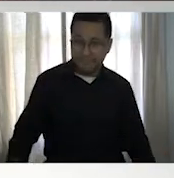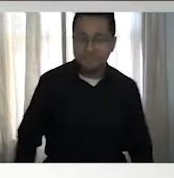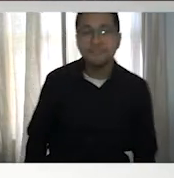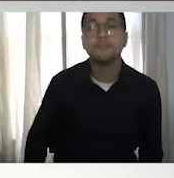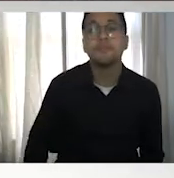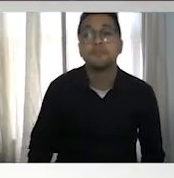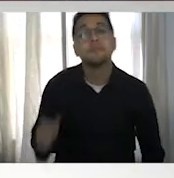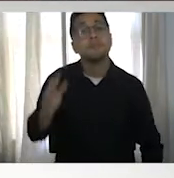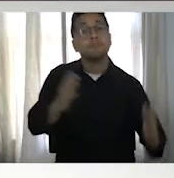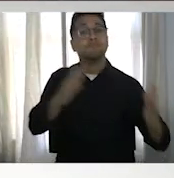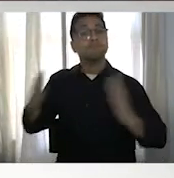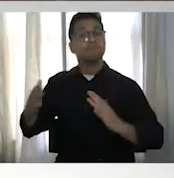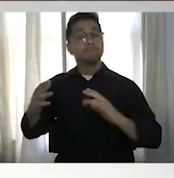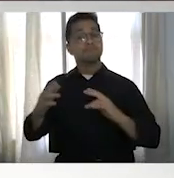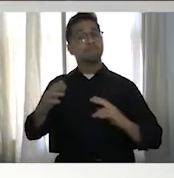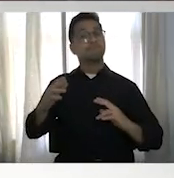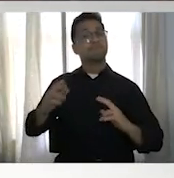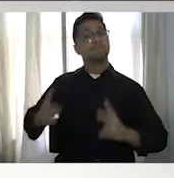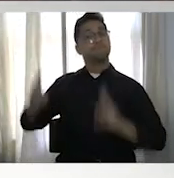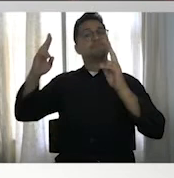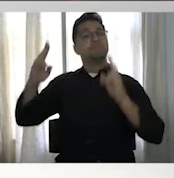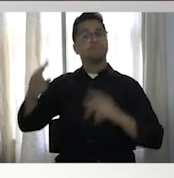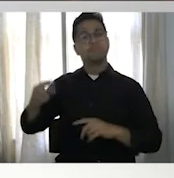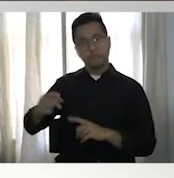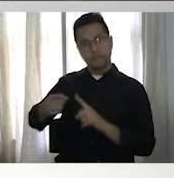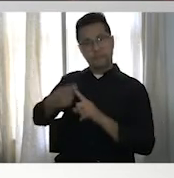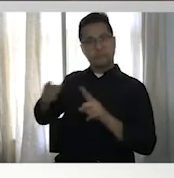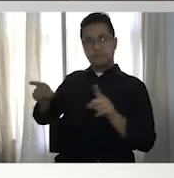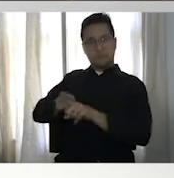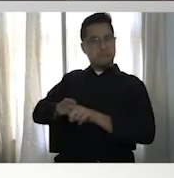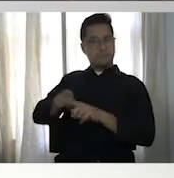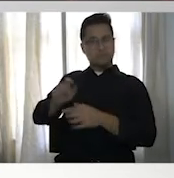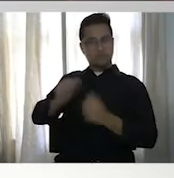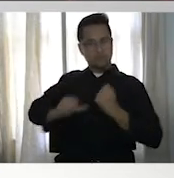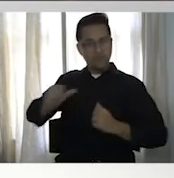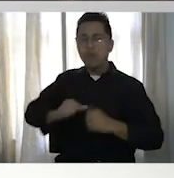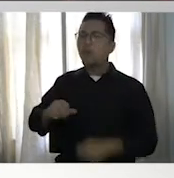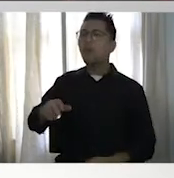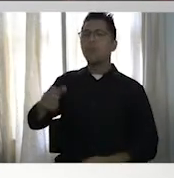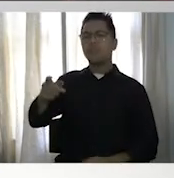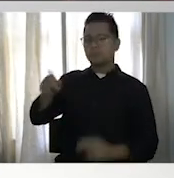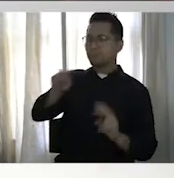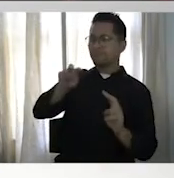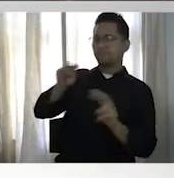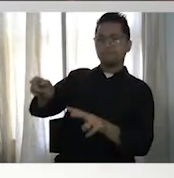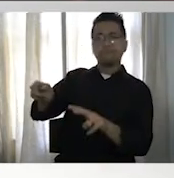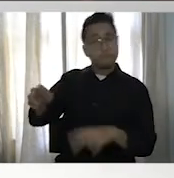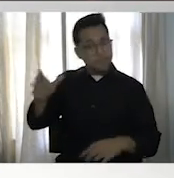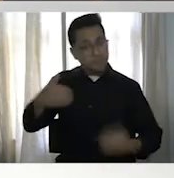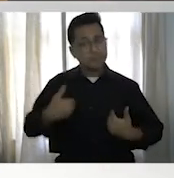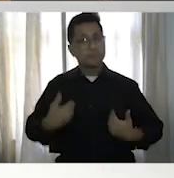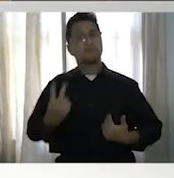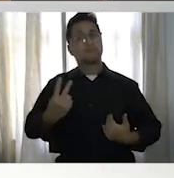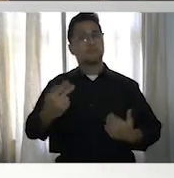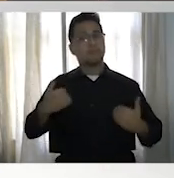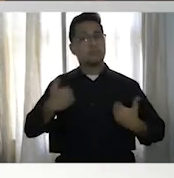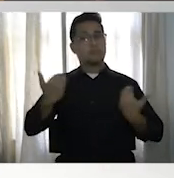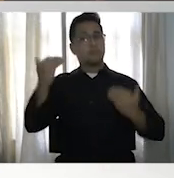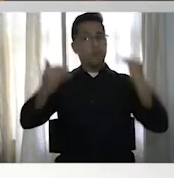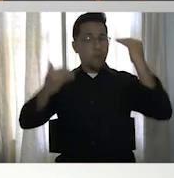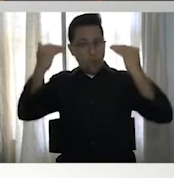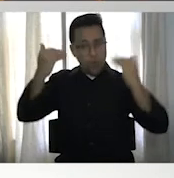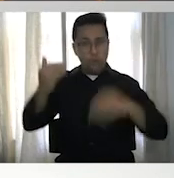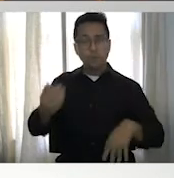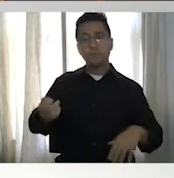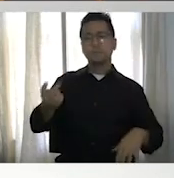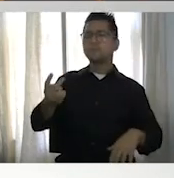So in this next one, another clipping from Love on the Spectrum, I want you to take a look. Here we have two young adults, and I want you to be